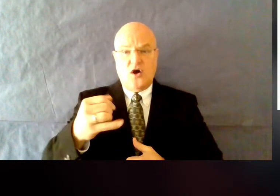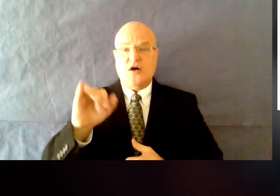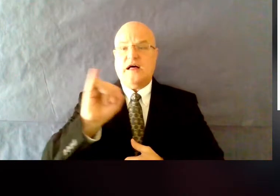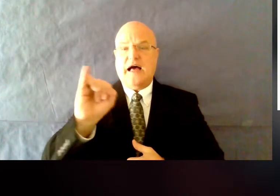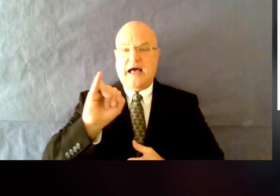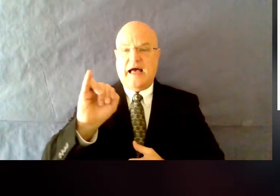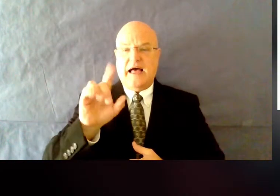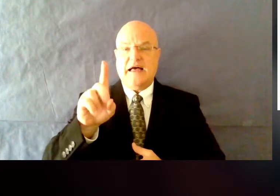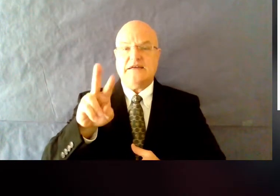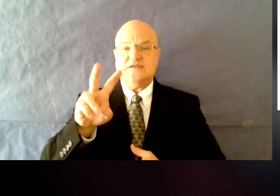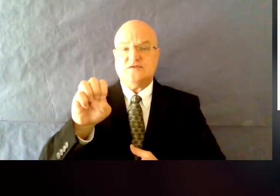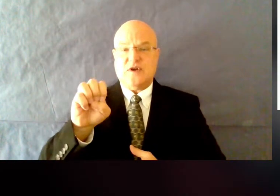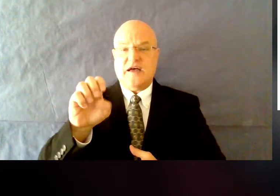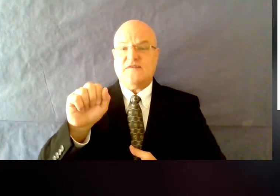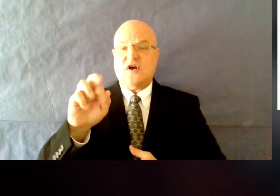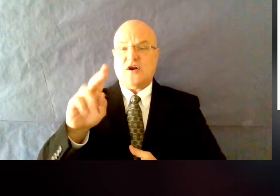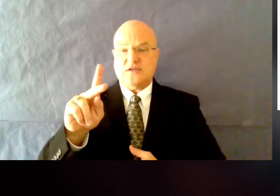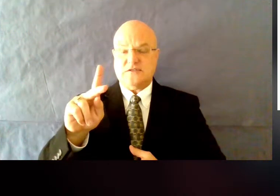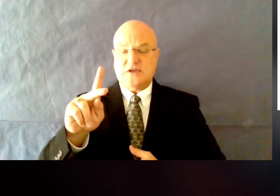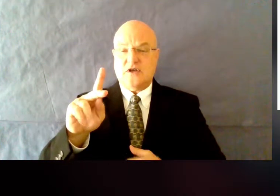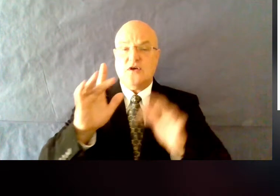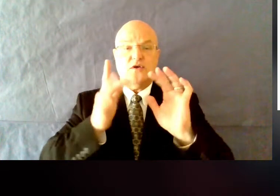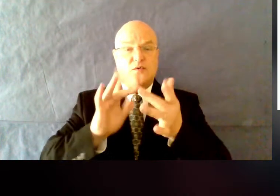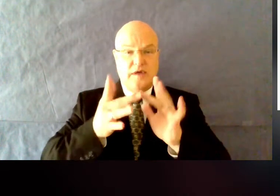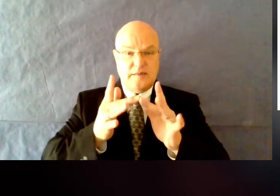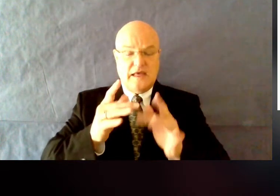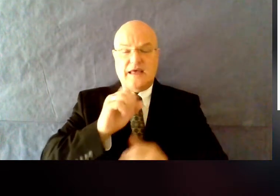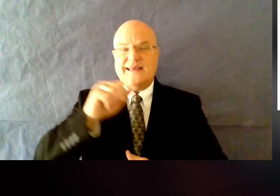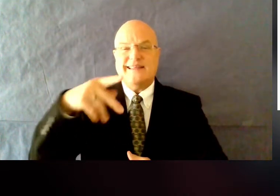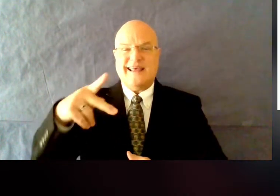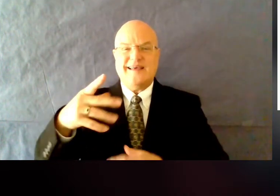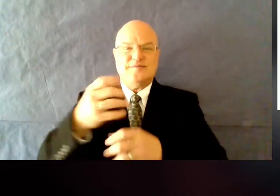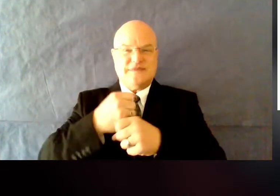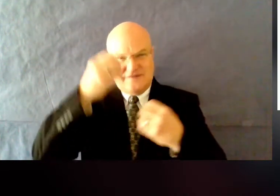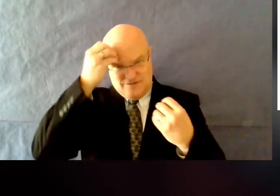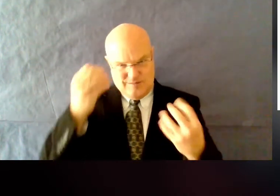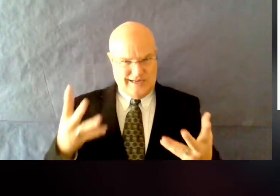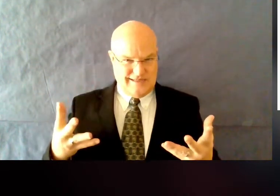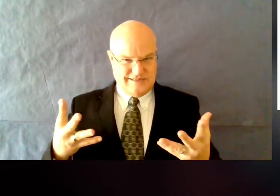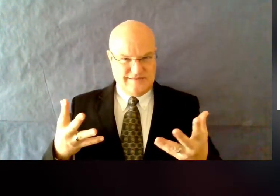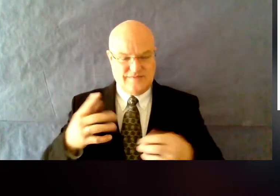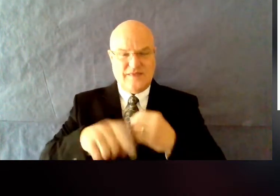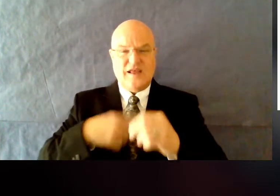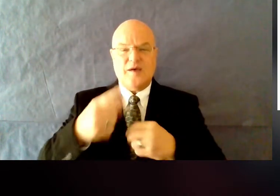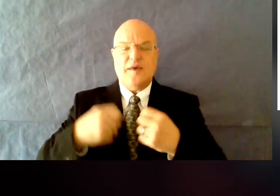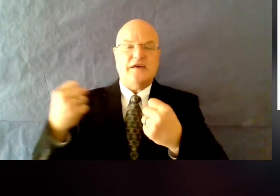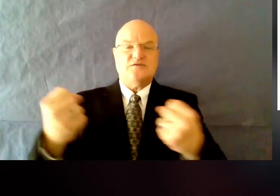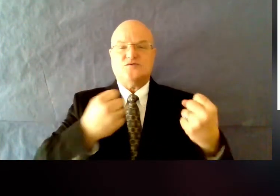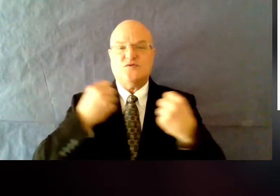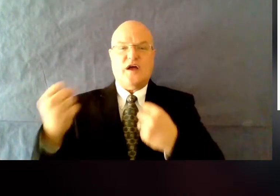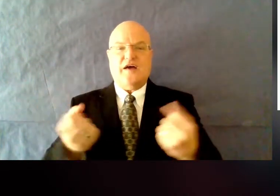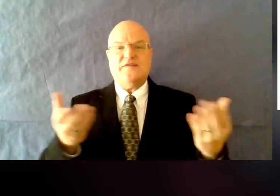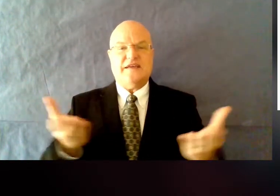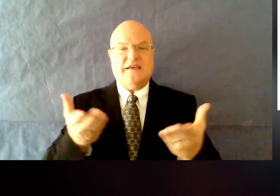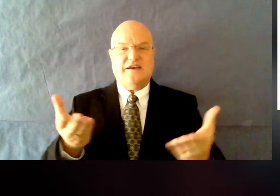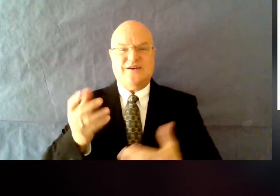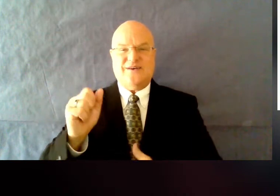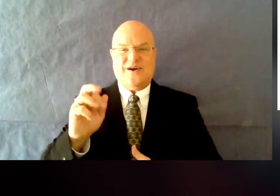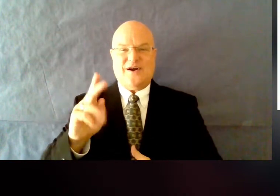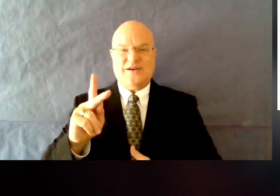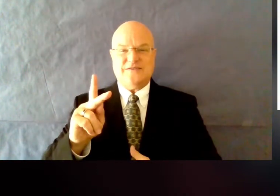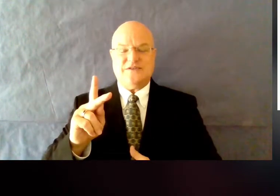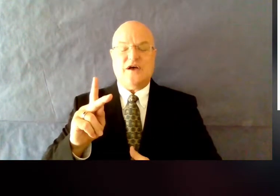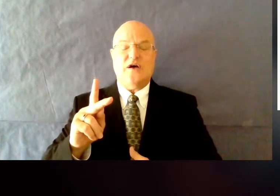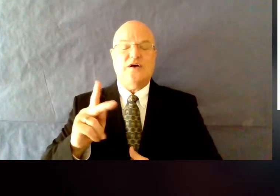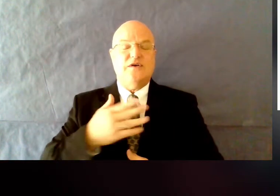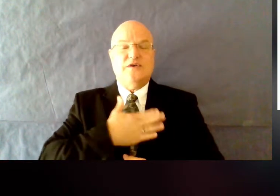both a website and an app in which you can get information on driving in Arkansas that we hope that you'll